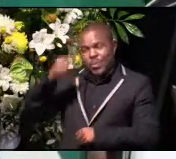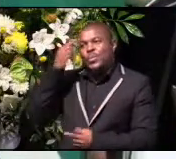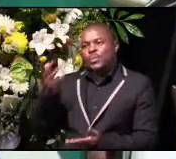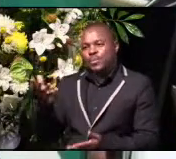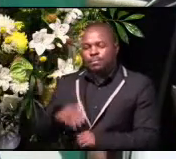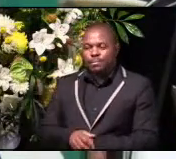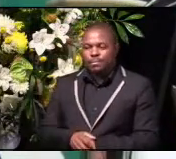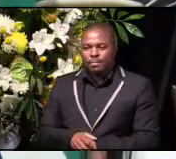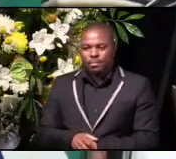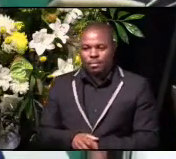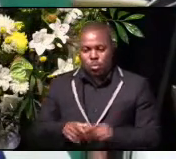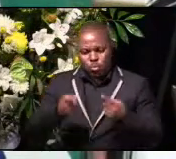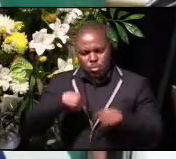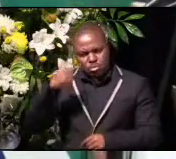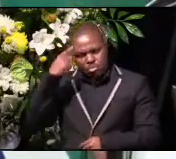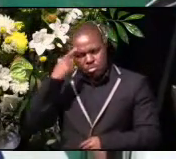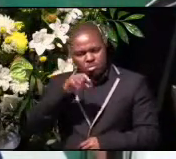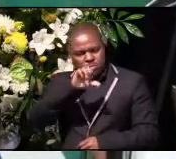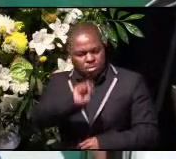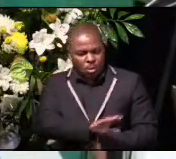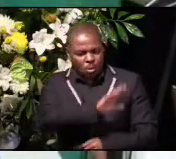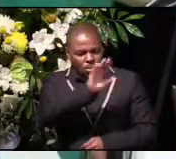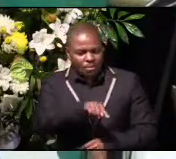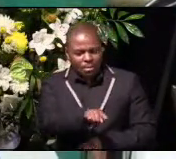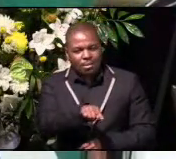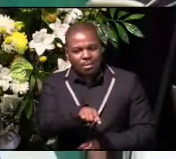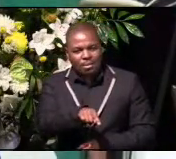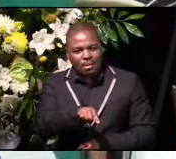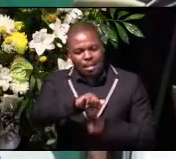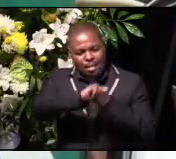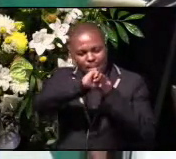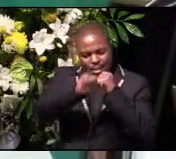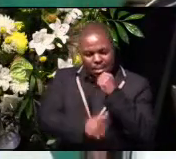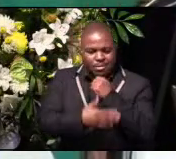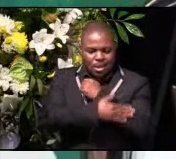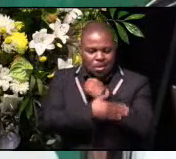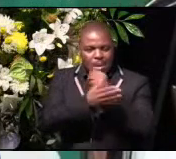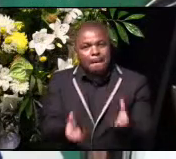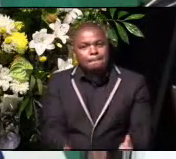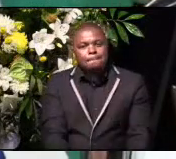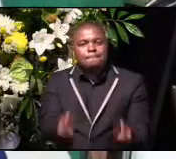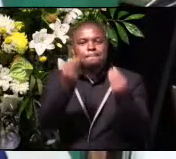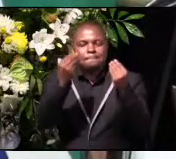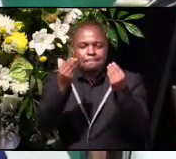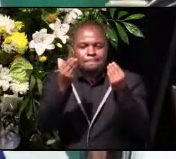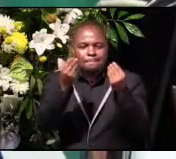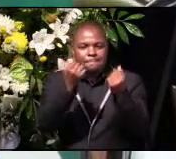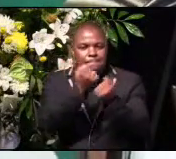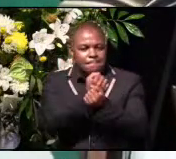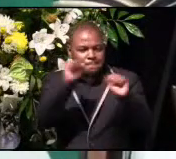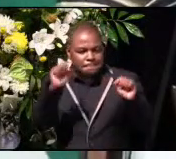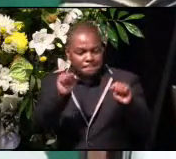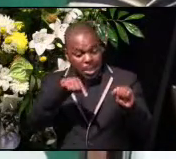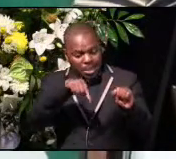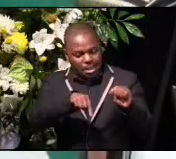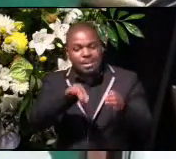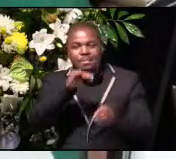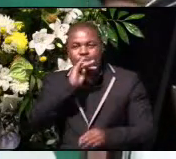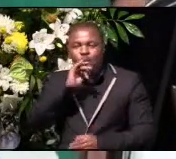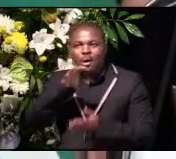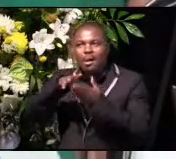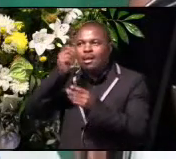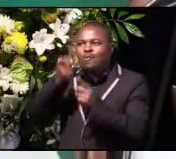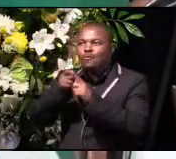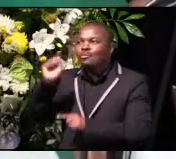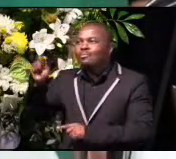we thought that South Africa being one of the last to obtain its independence have learned what